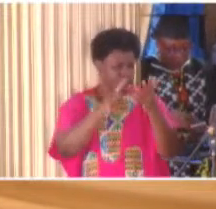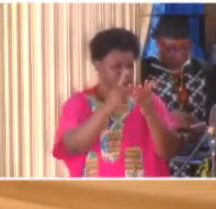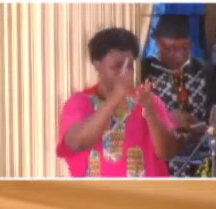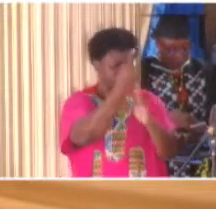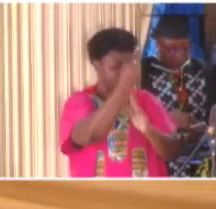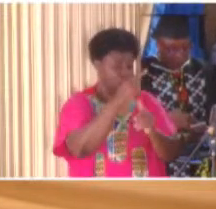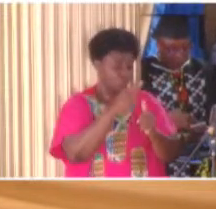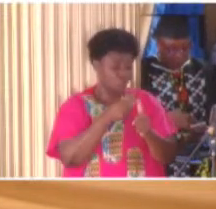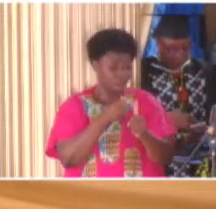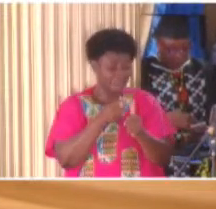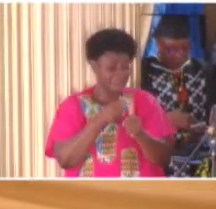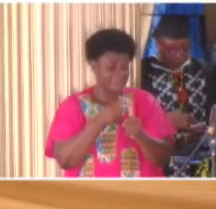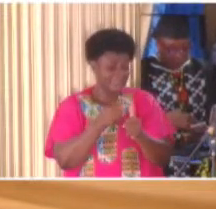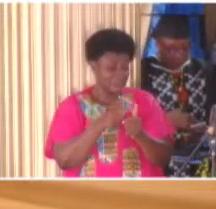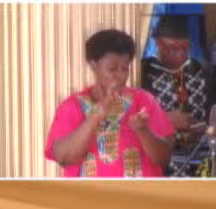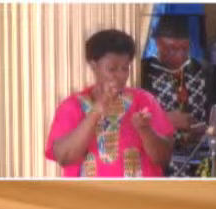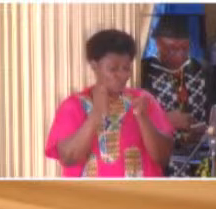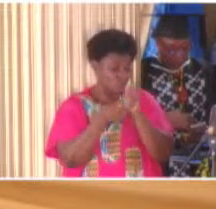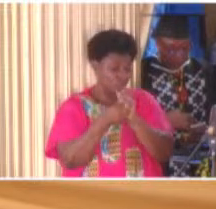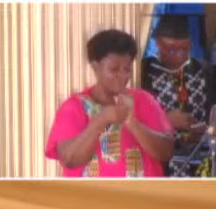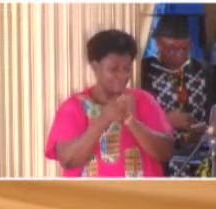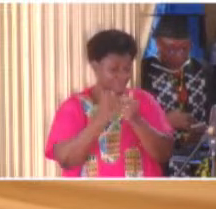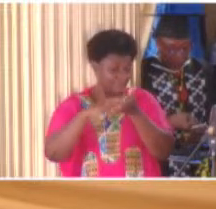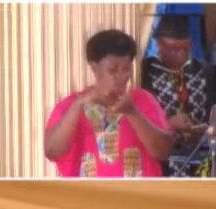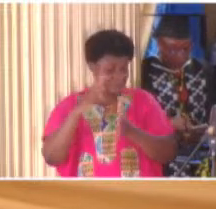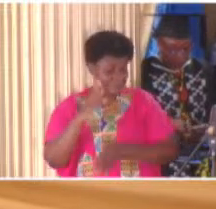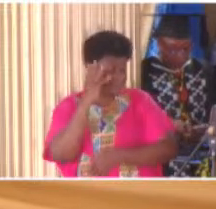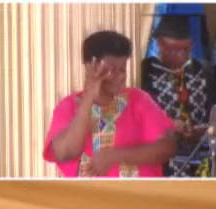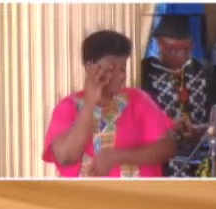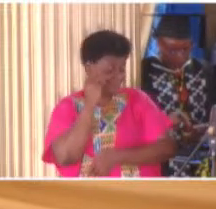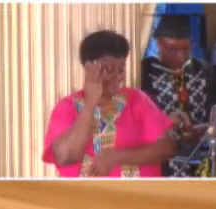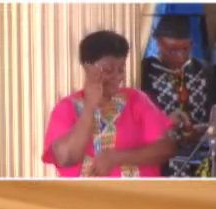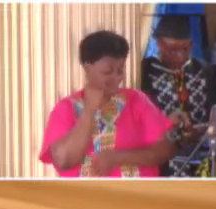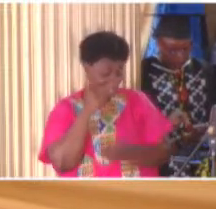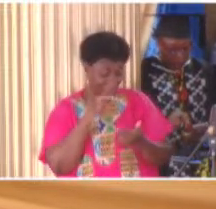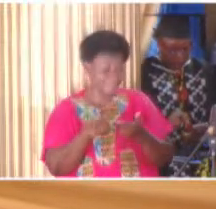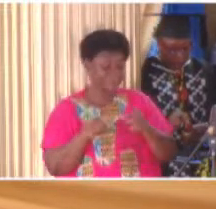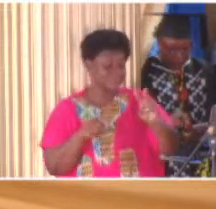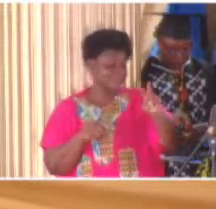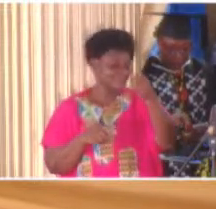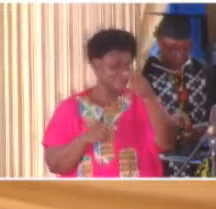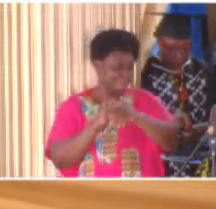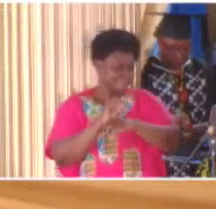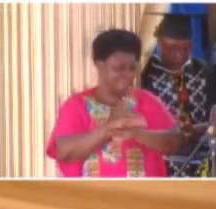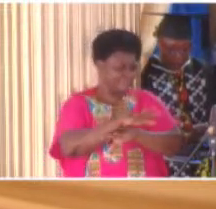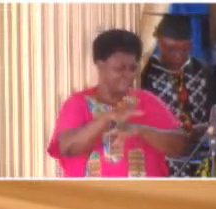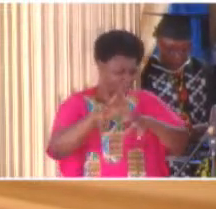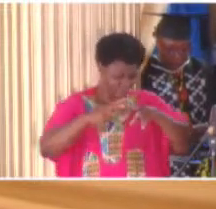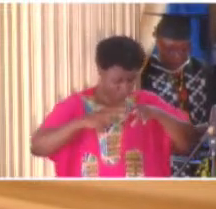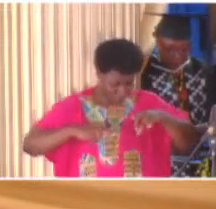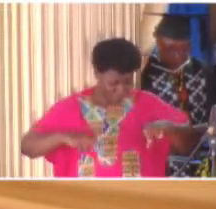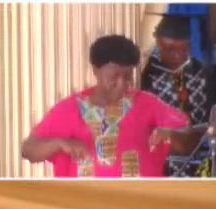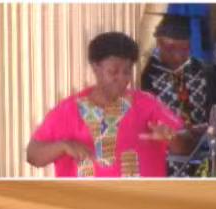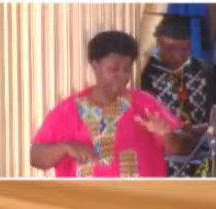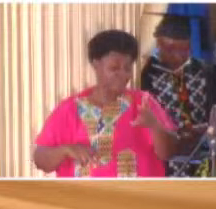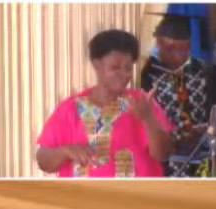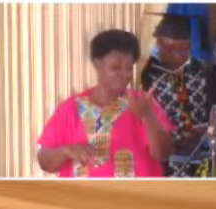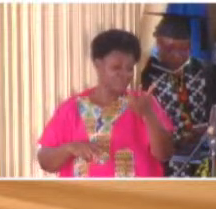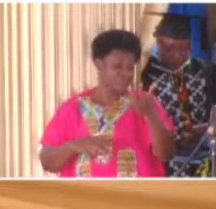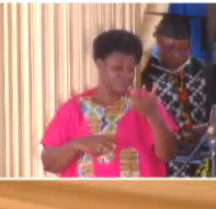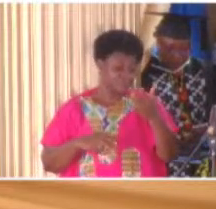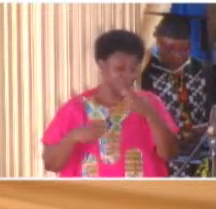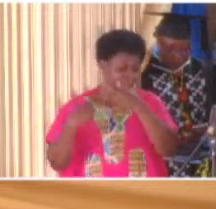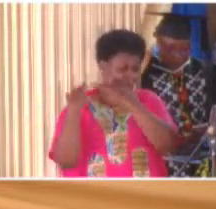1, transformative student experience. 2, impactful research. 3, commitment